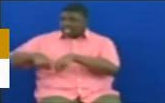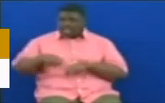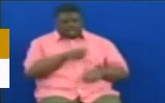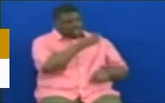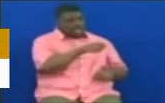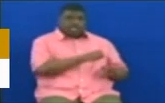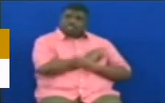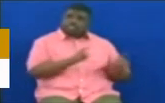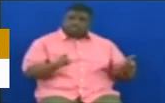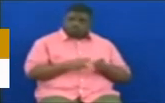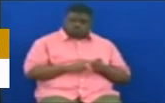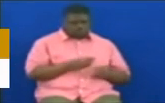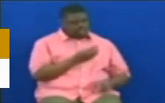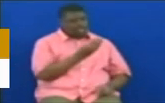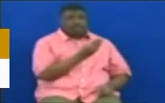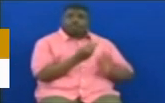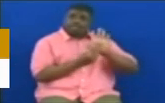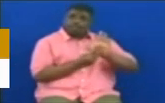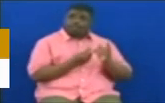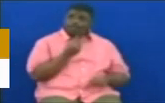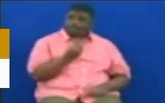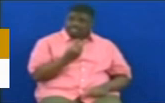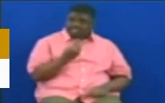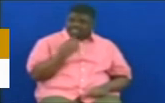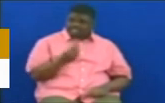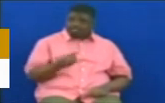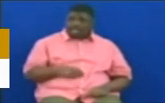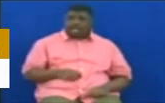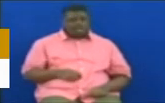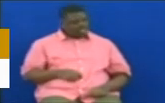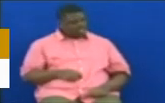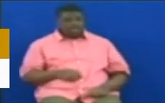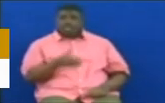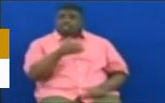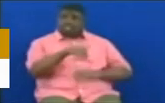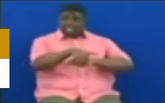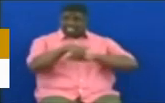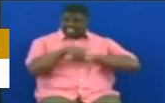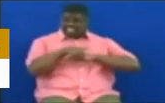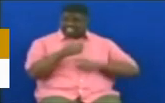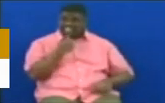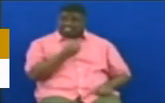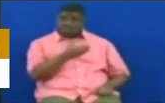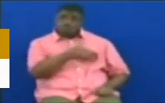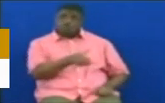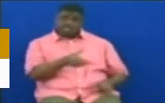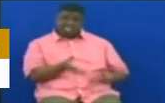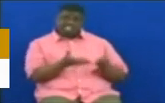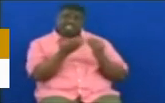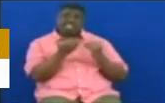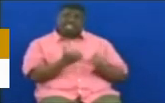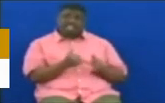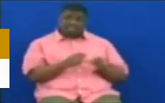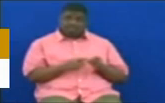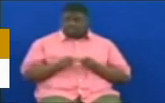47.2 inasema, the minister may, in a consultation with the minister responsible for fisheries in Tanzania,